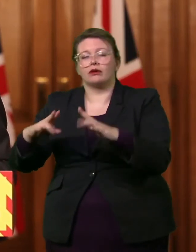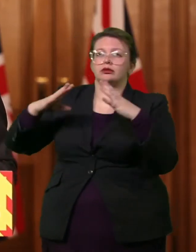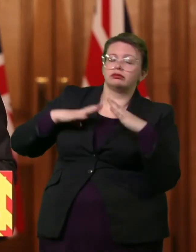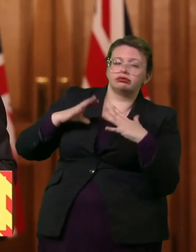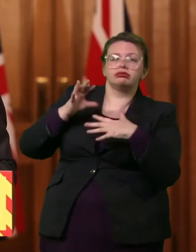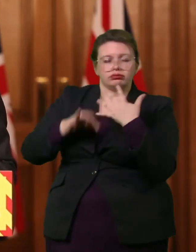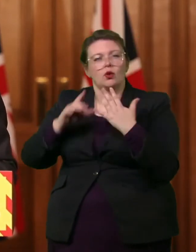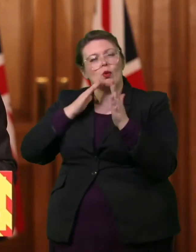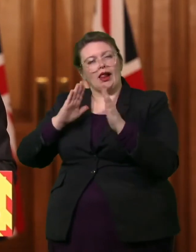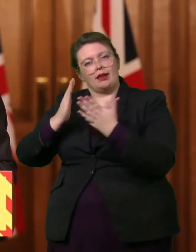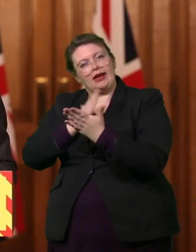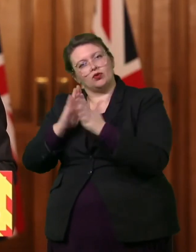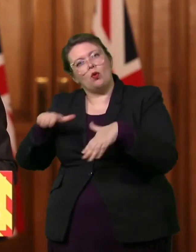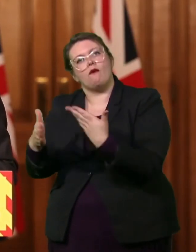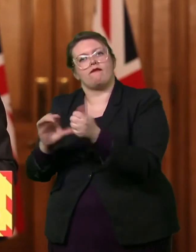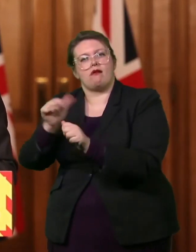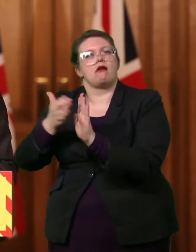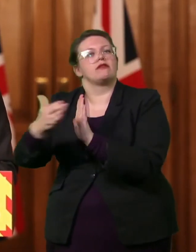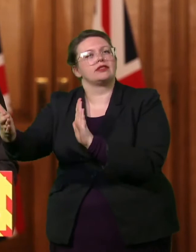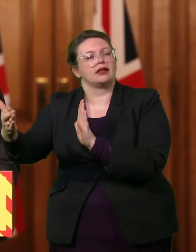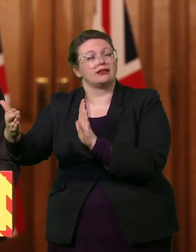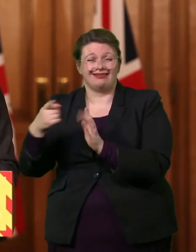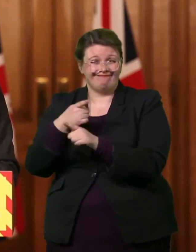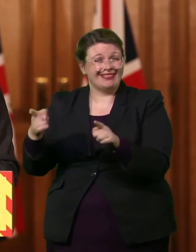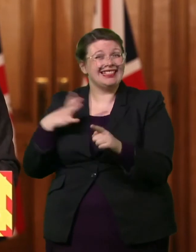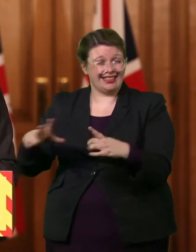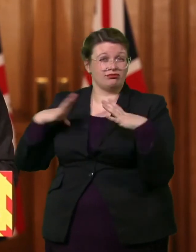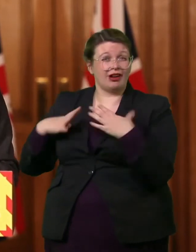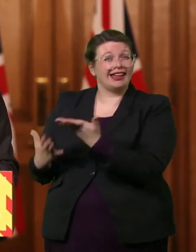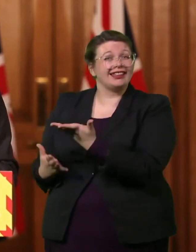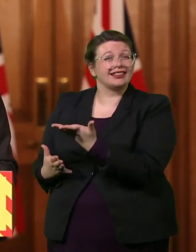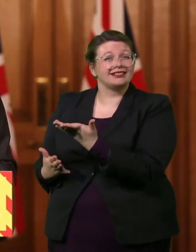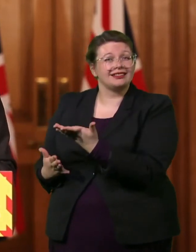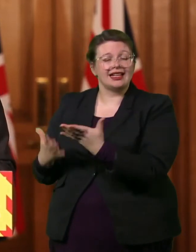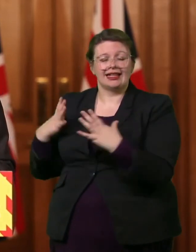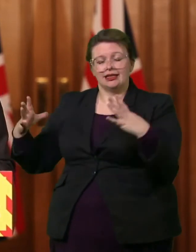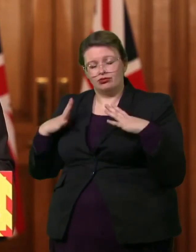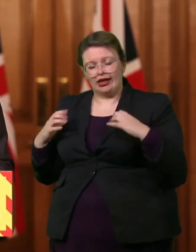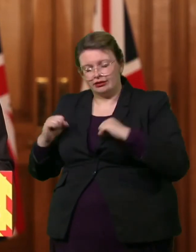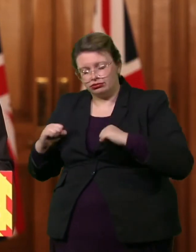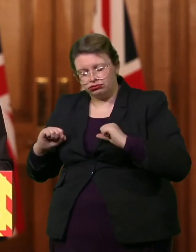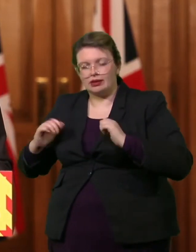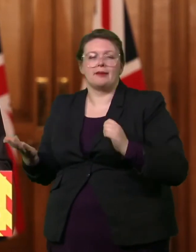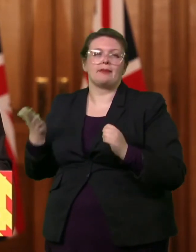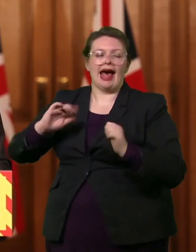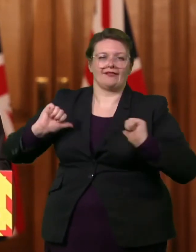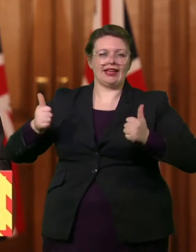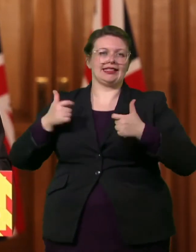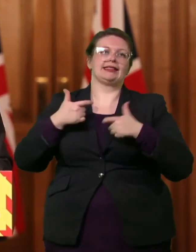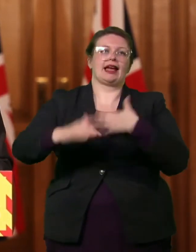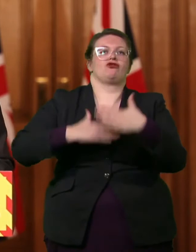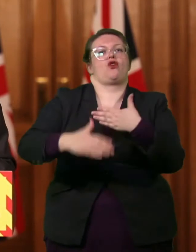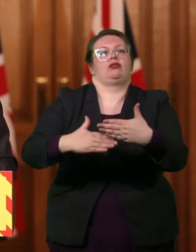have that R&R and be firing on all cylinders again, and have that